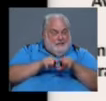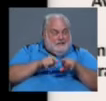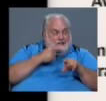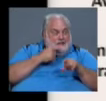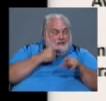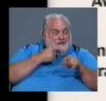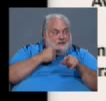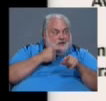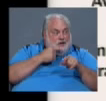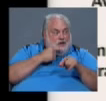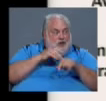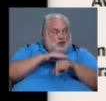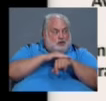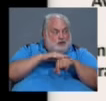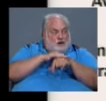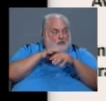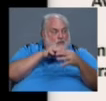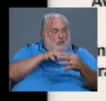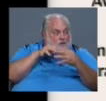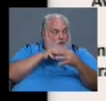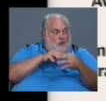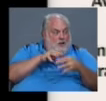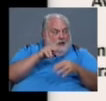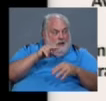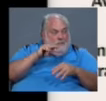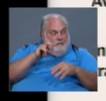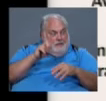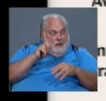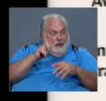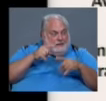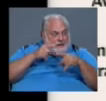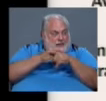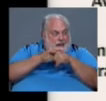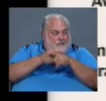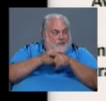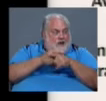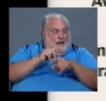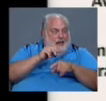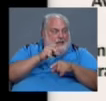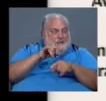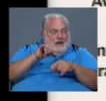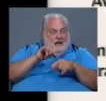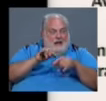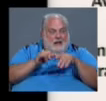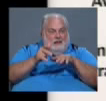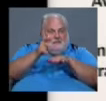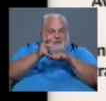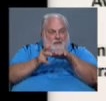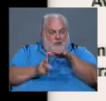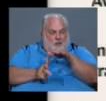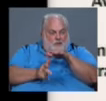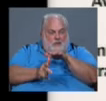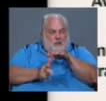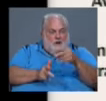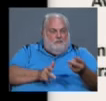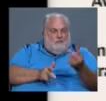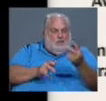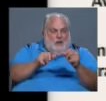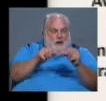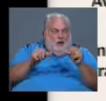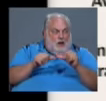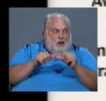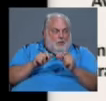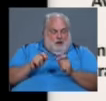surface warfare, mine countermeasures, and anti-submarine warfare. Because of this, we have two spaces on the ship that are called